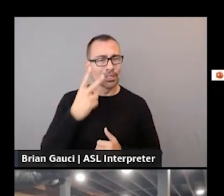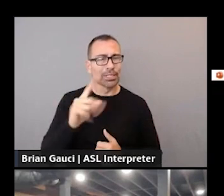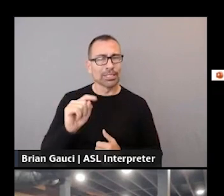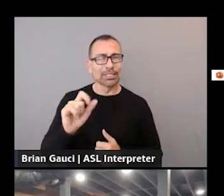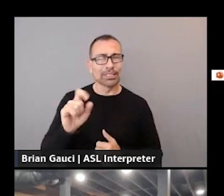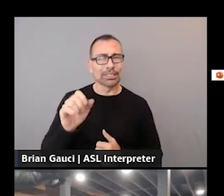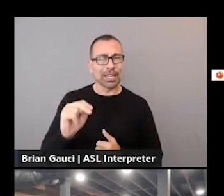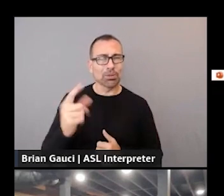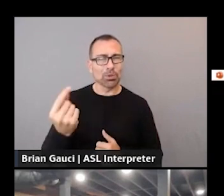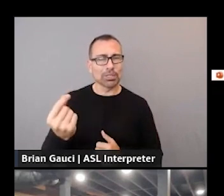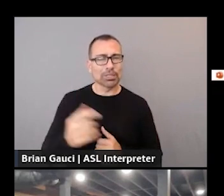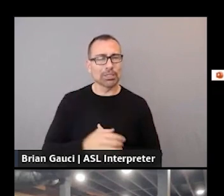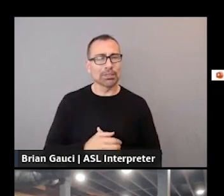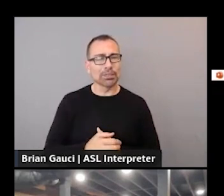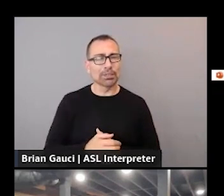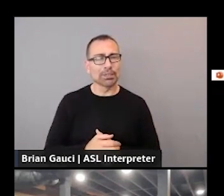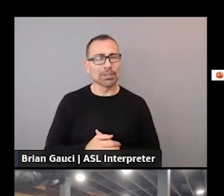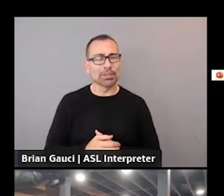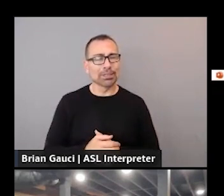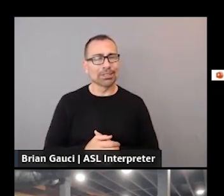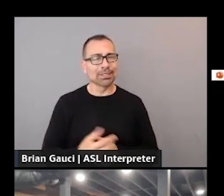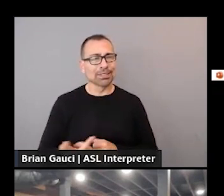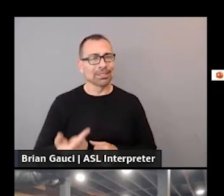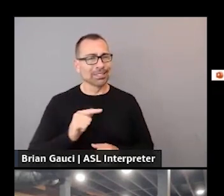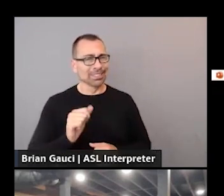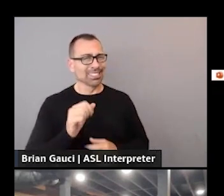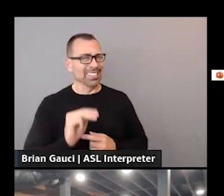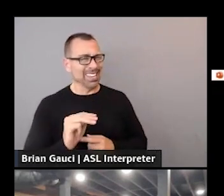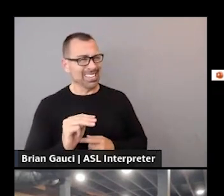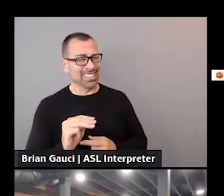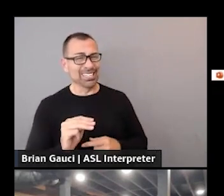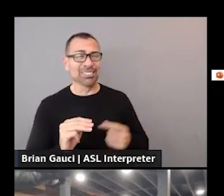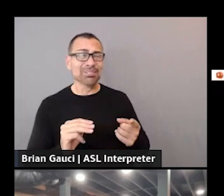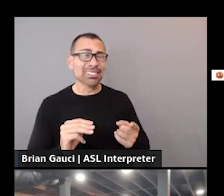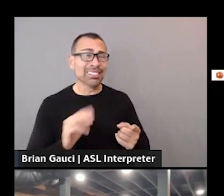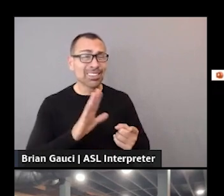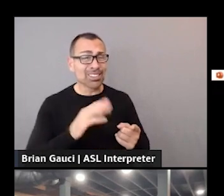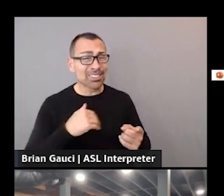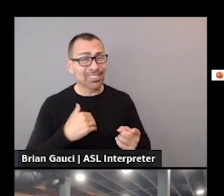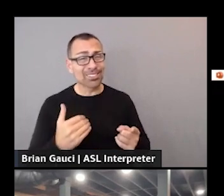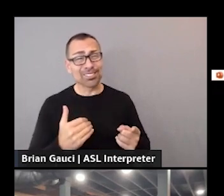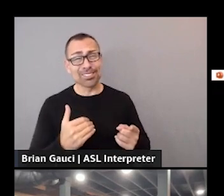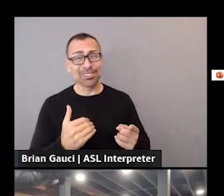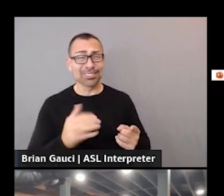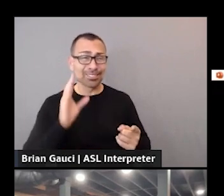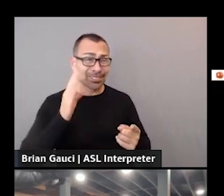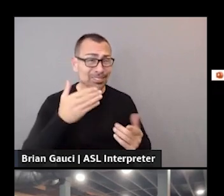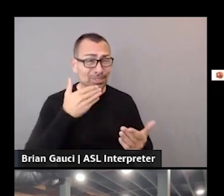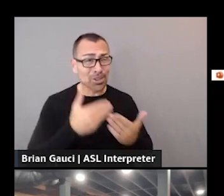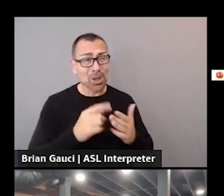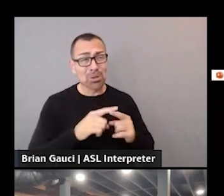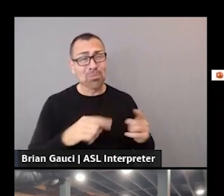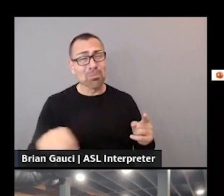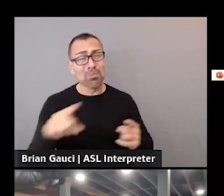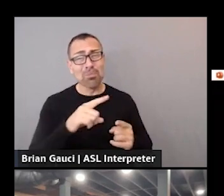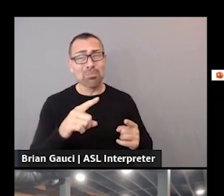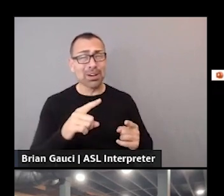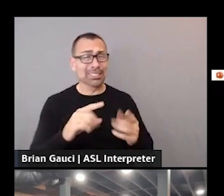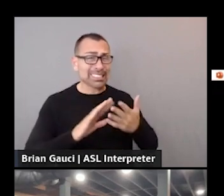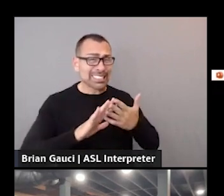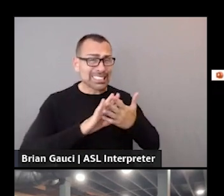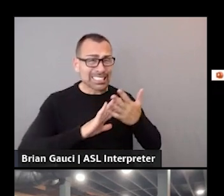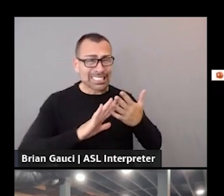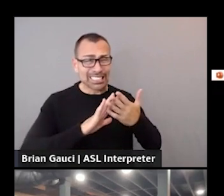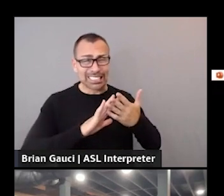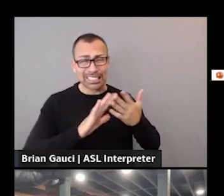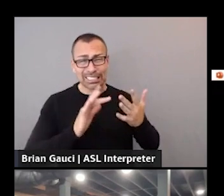Oh, Kimberly, I you're in such a good flow. I'm so sorry. You're having a little bit of audio distortion. Do you mind plugging your,